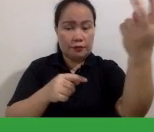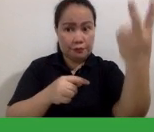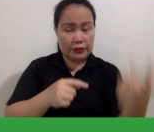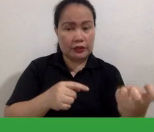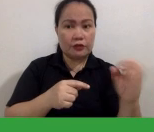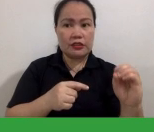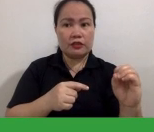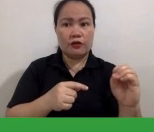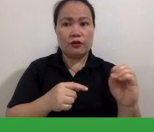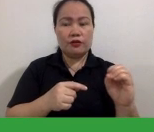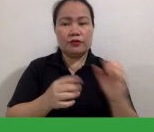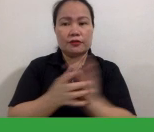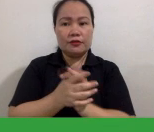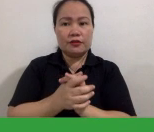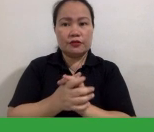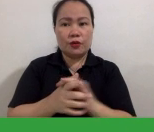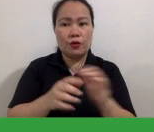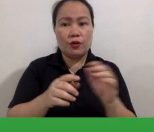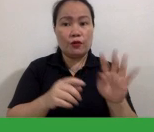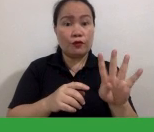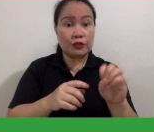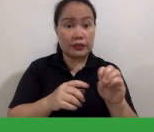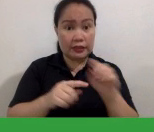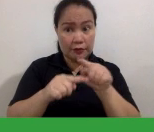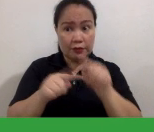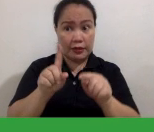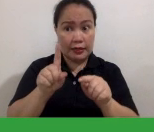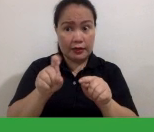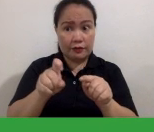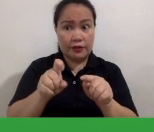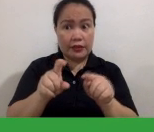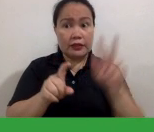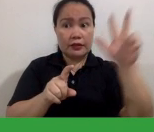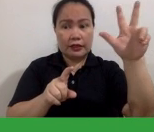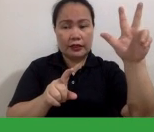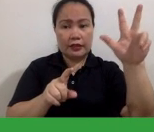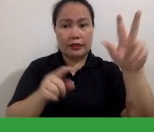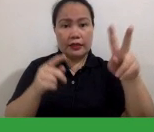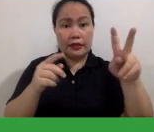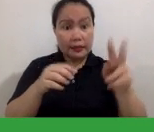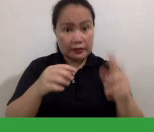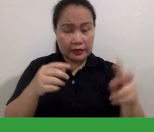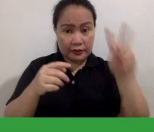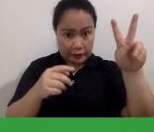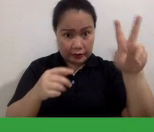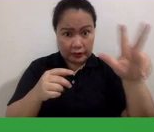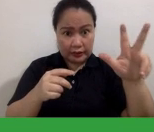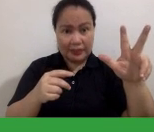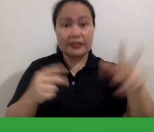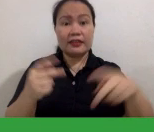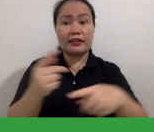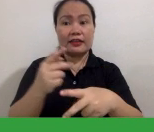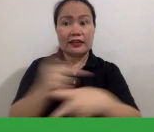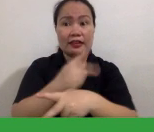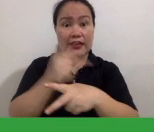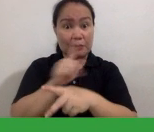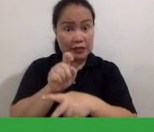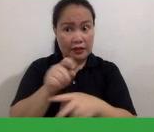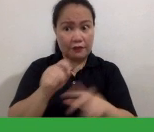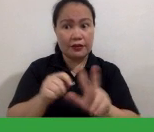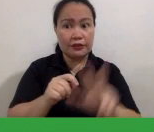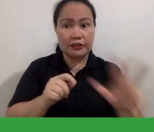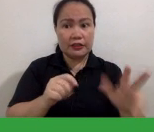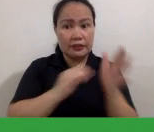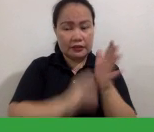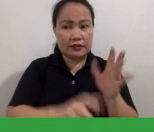So, borrow tayo 0. Bring down 0. So, 40 divided by 11, that is 3. 3 times 11,